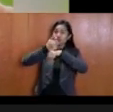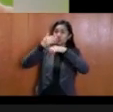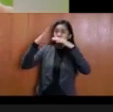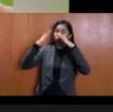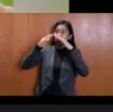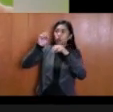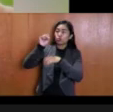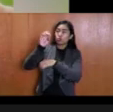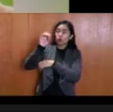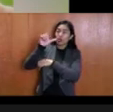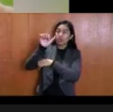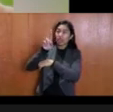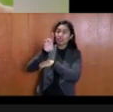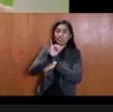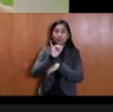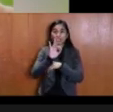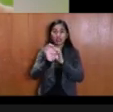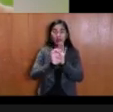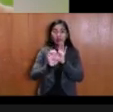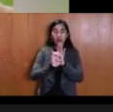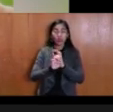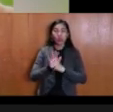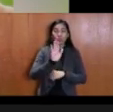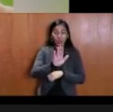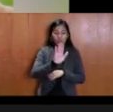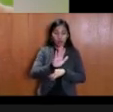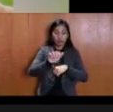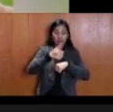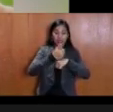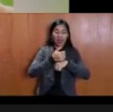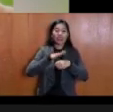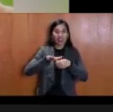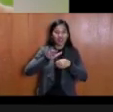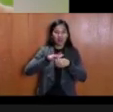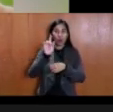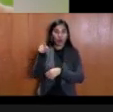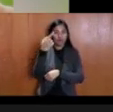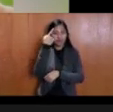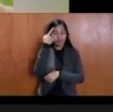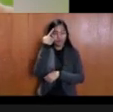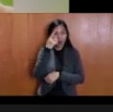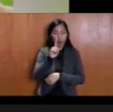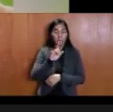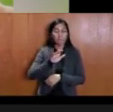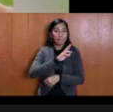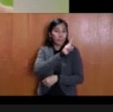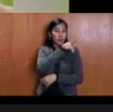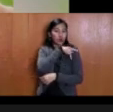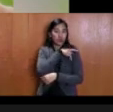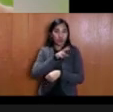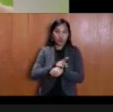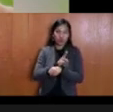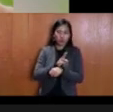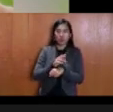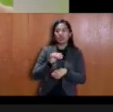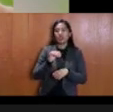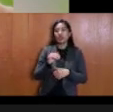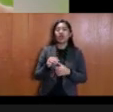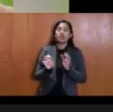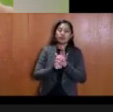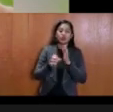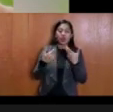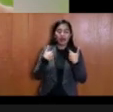use, if your installation is just enough for your consumption, but you have a little extra when you go into